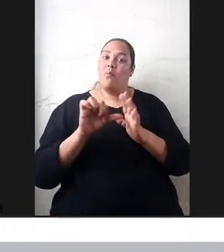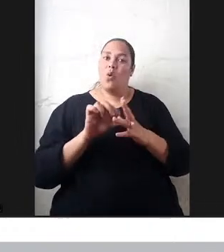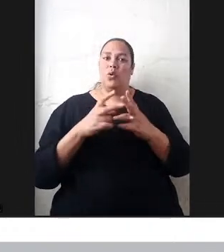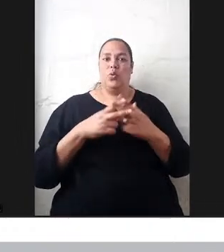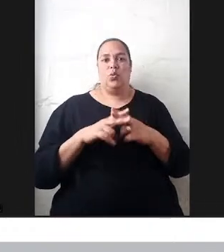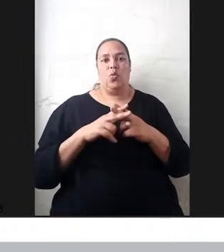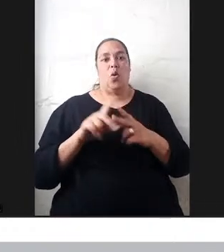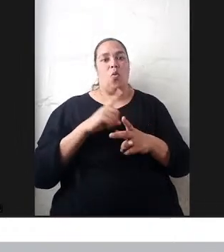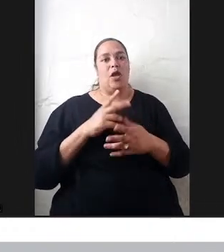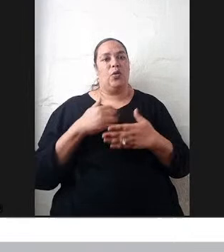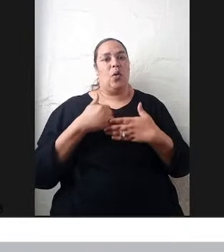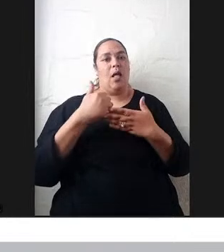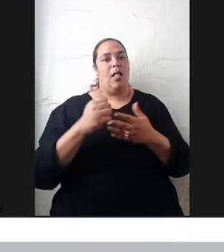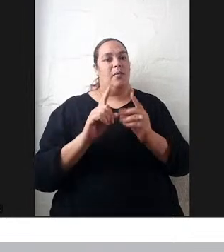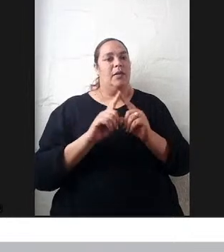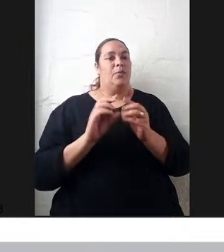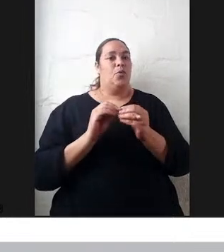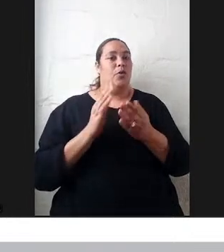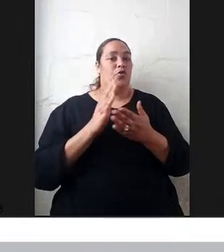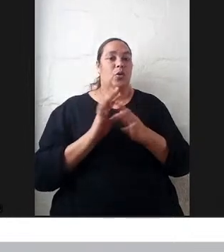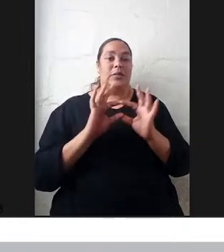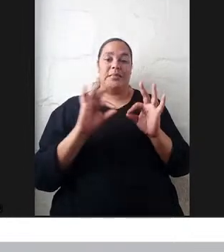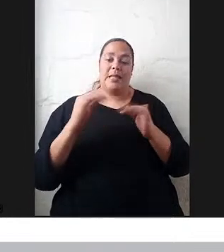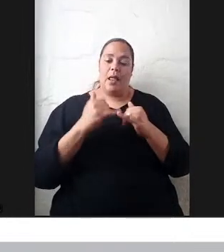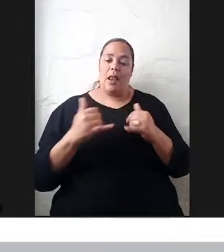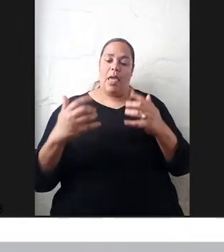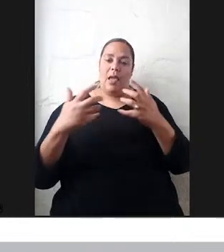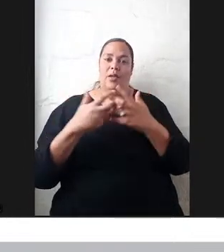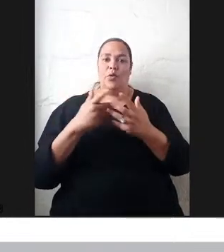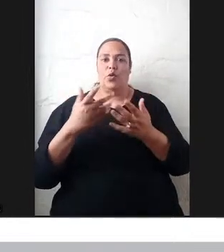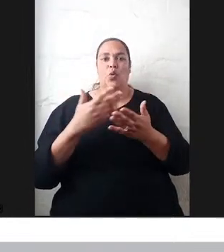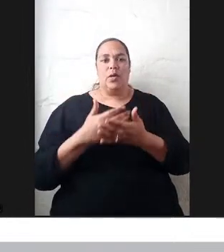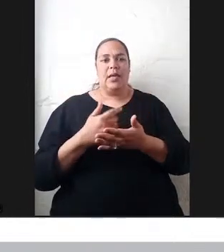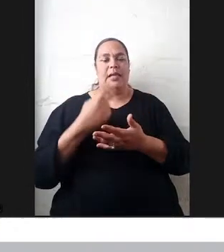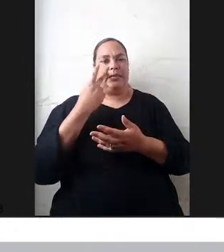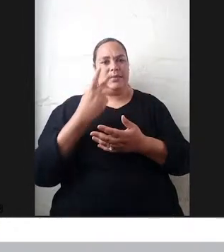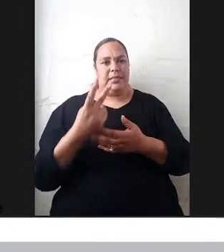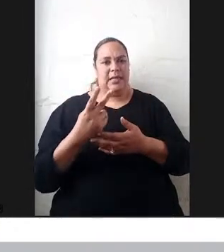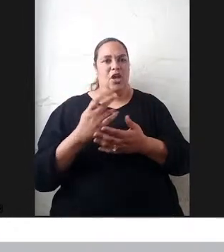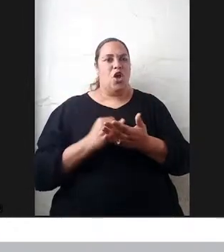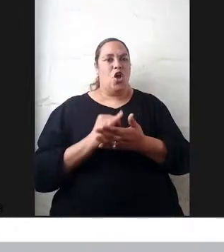help ensure that there is this alignment and you can signal early where